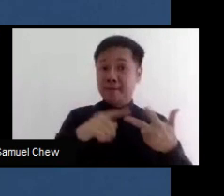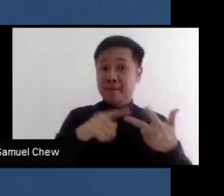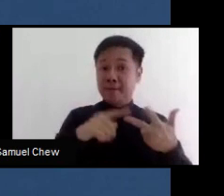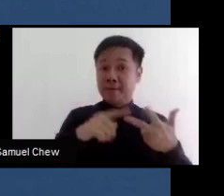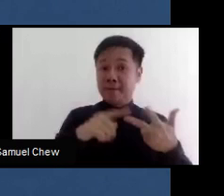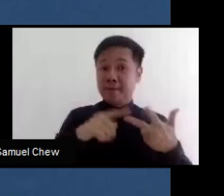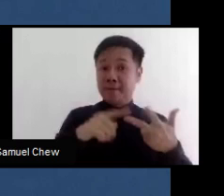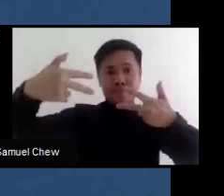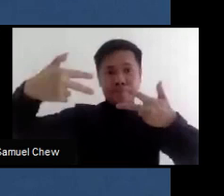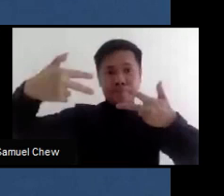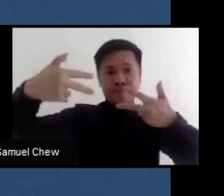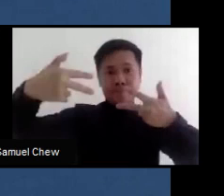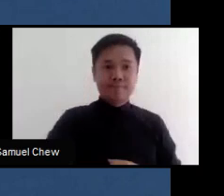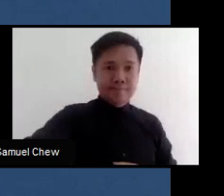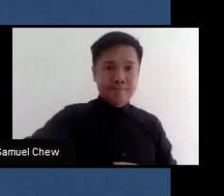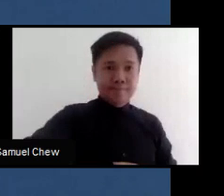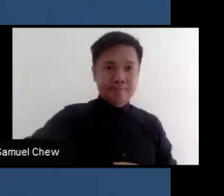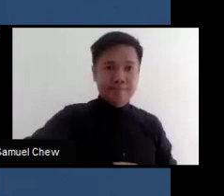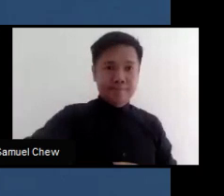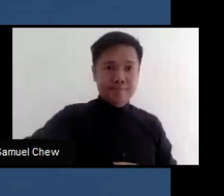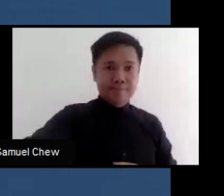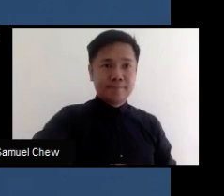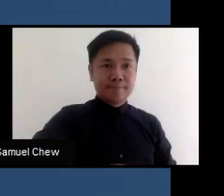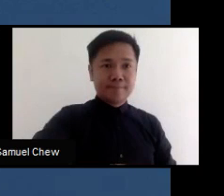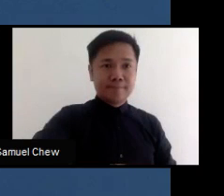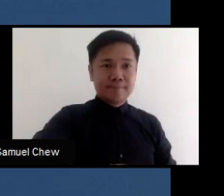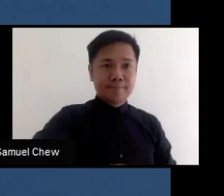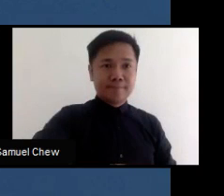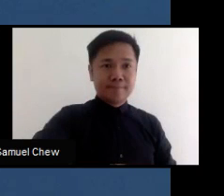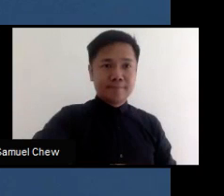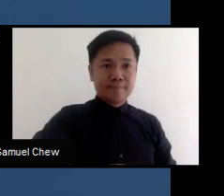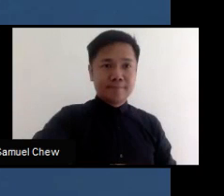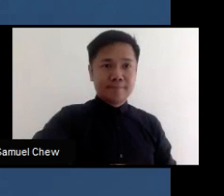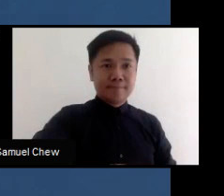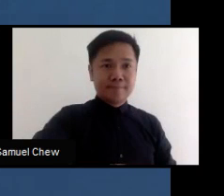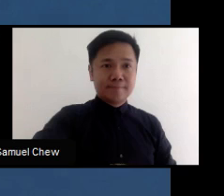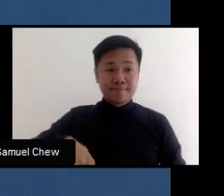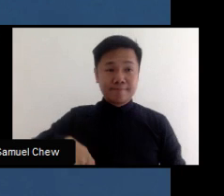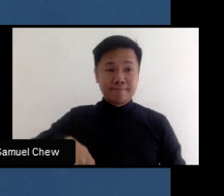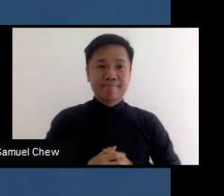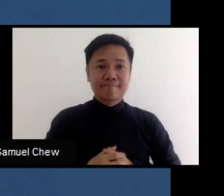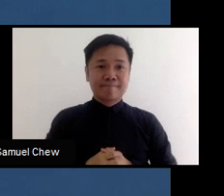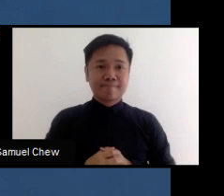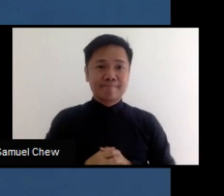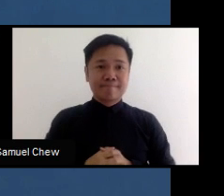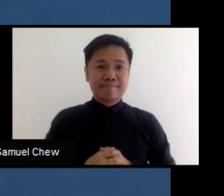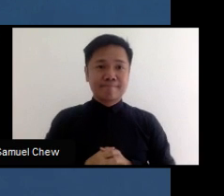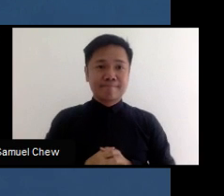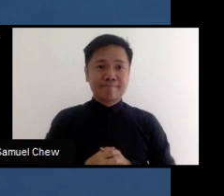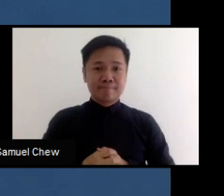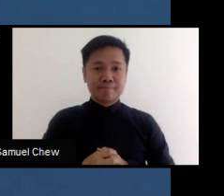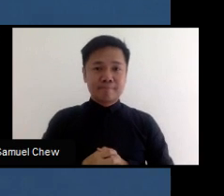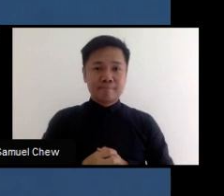have, sir. Thank you, Madam Chairperson. Dear colleagues, Asia-Pacific region is home to more than 60%